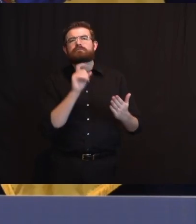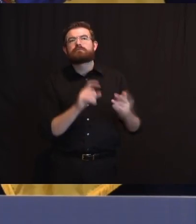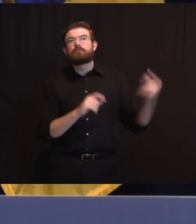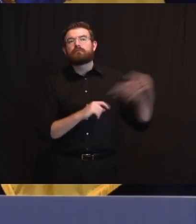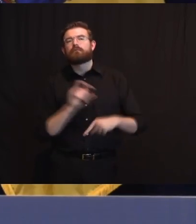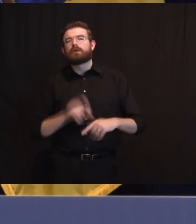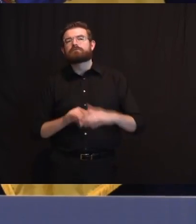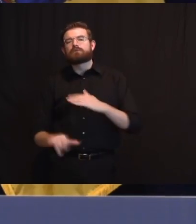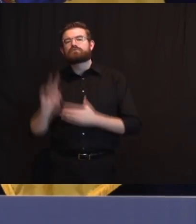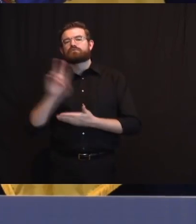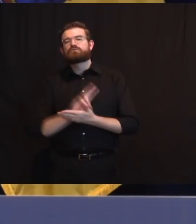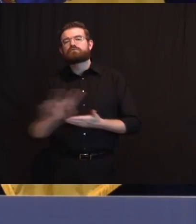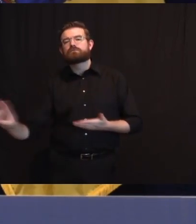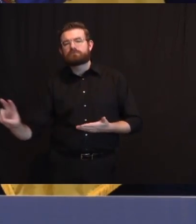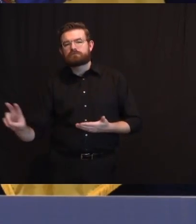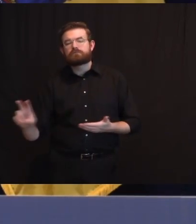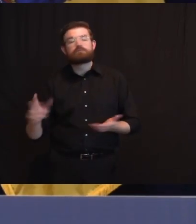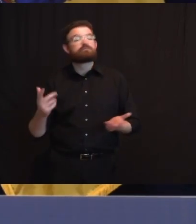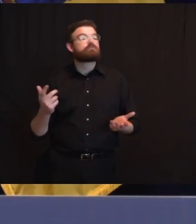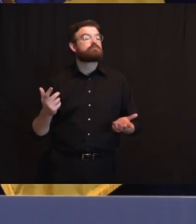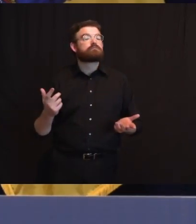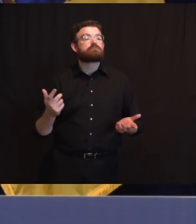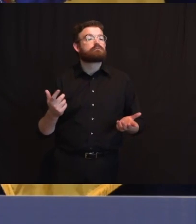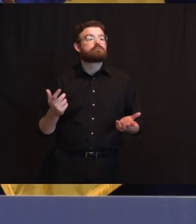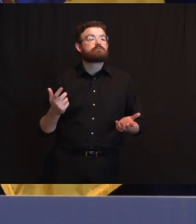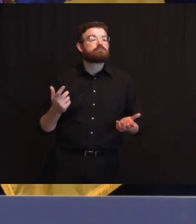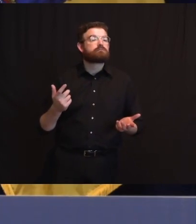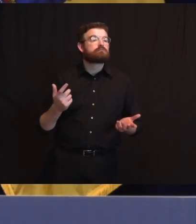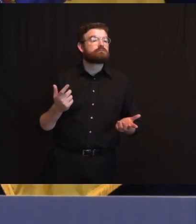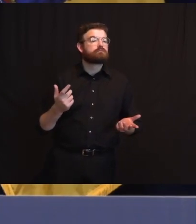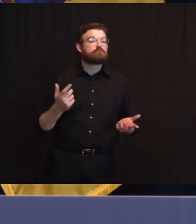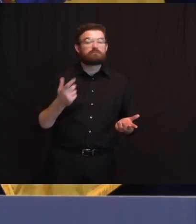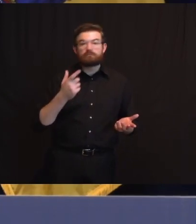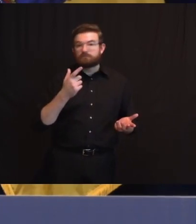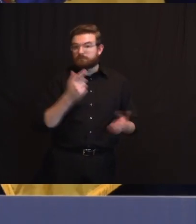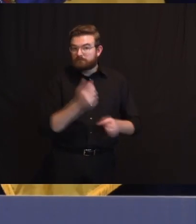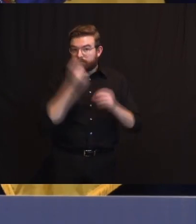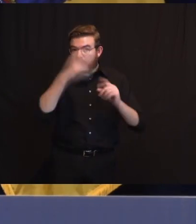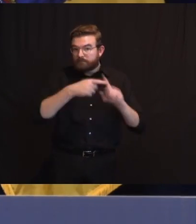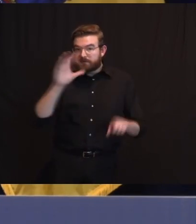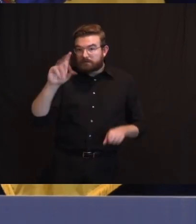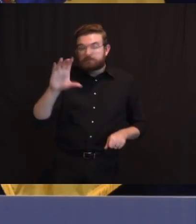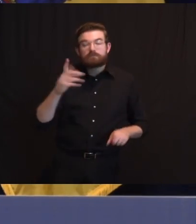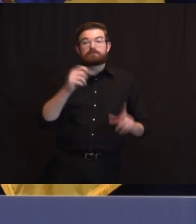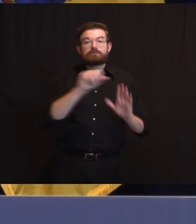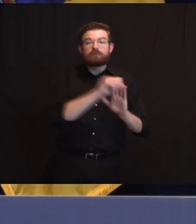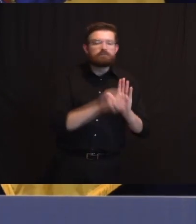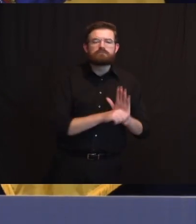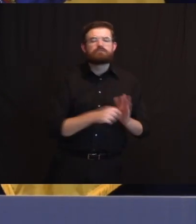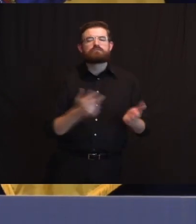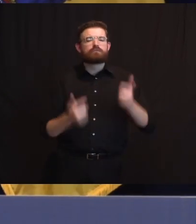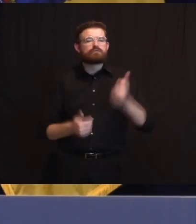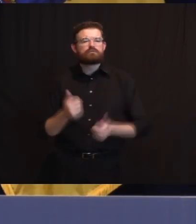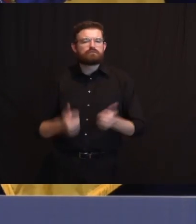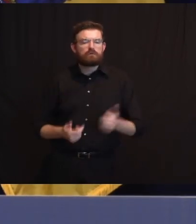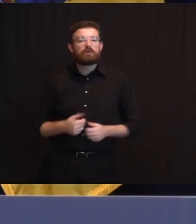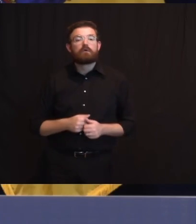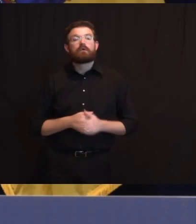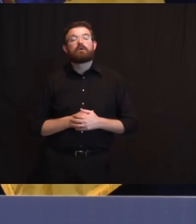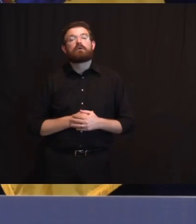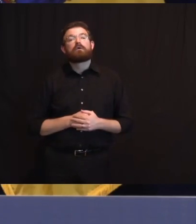contacting individual states to get the data that helps inform this decision? Is that it? I'll give you what the data is,